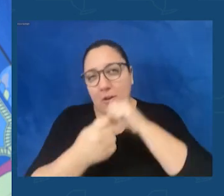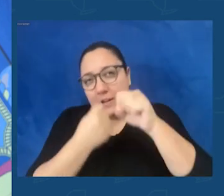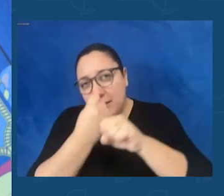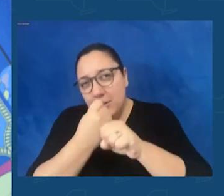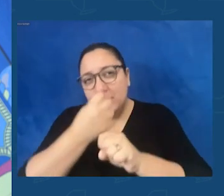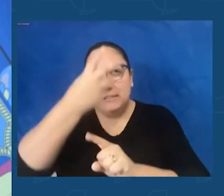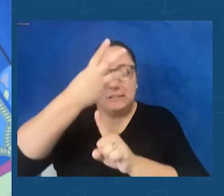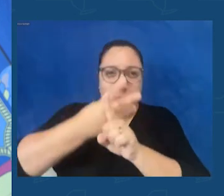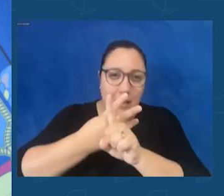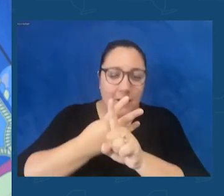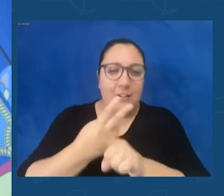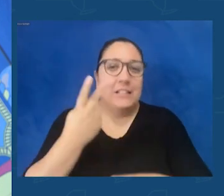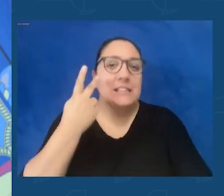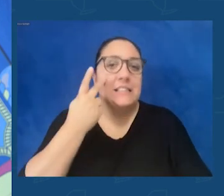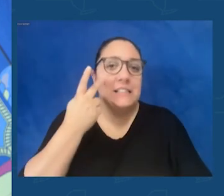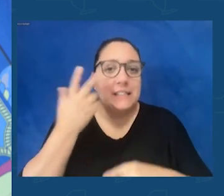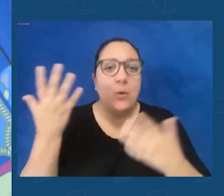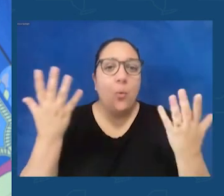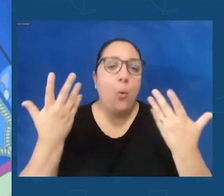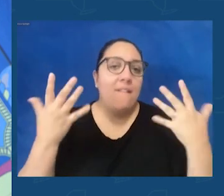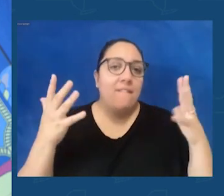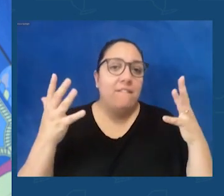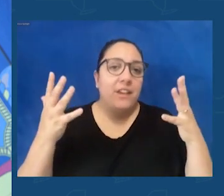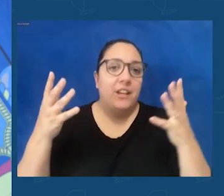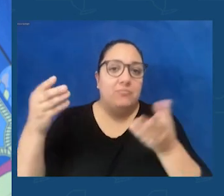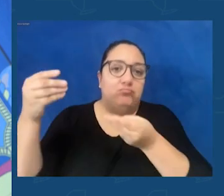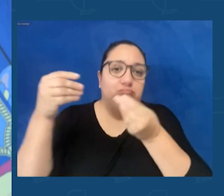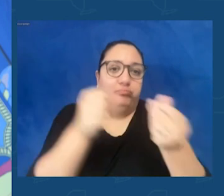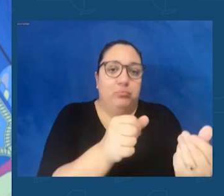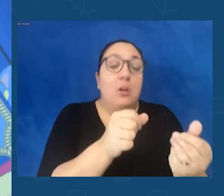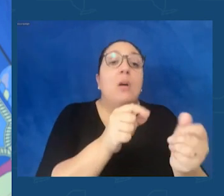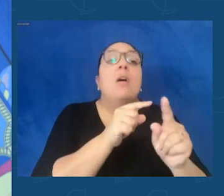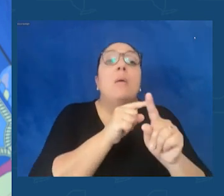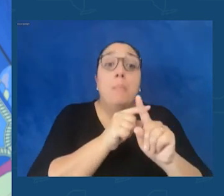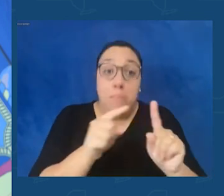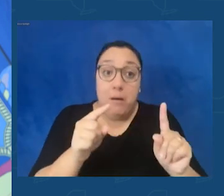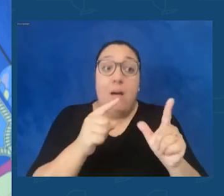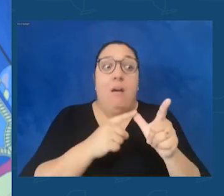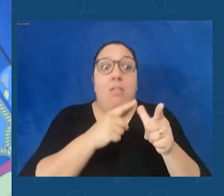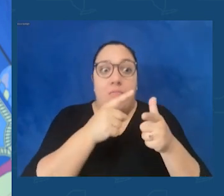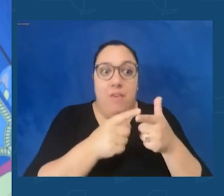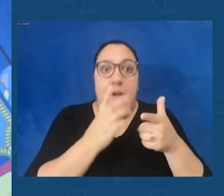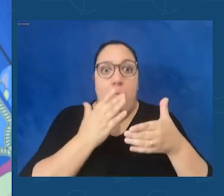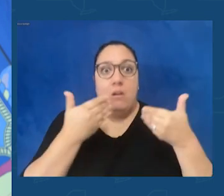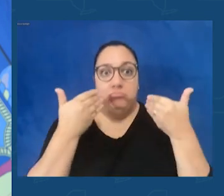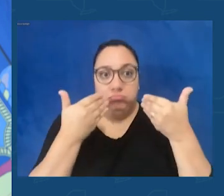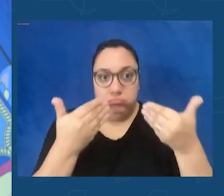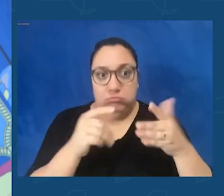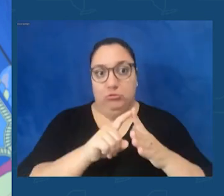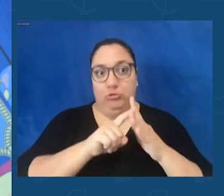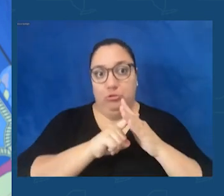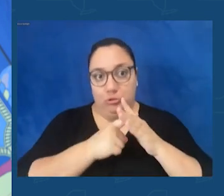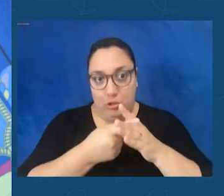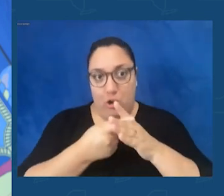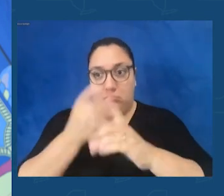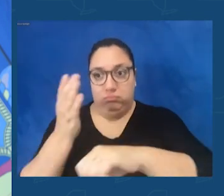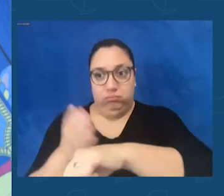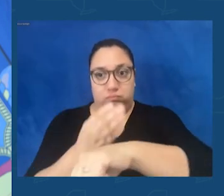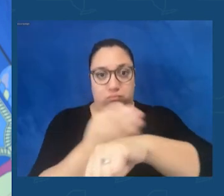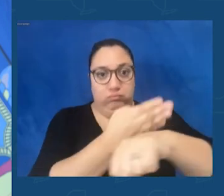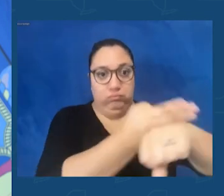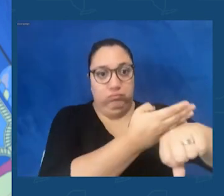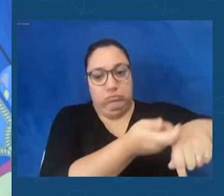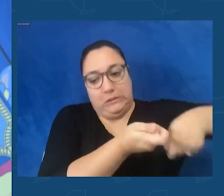you what's been actually funded. But then we want to get the shovels in the ground. I'm very impatient. I want this community to start seeing the fruits of